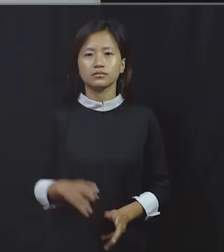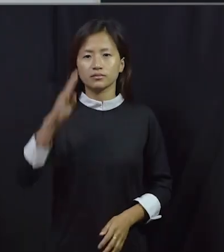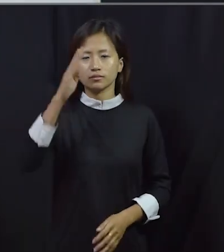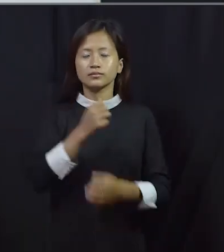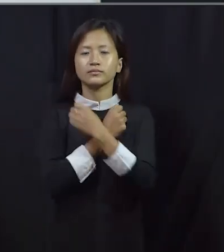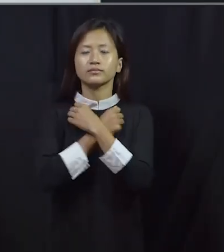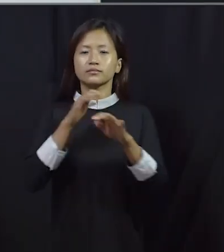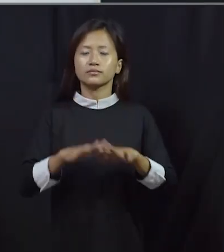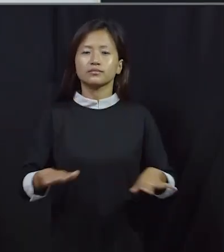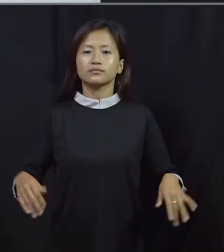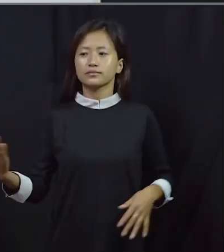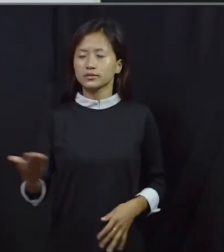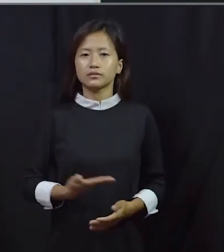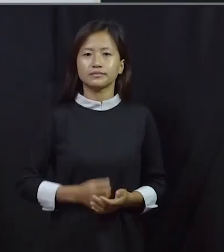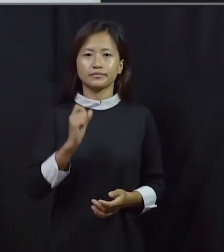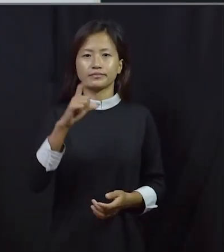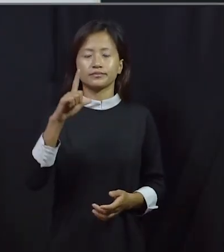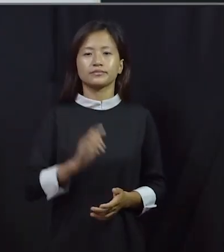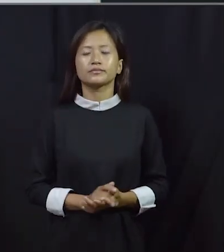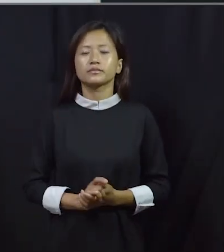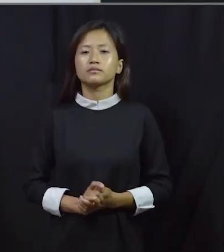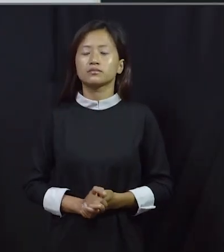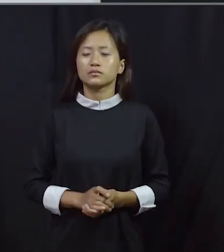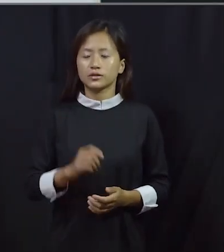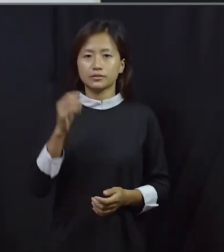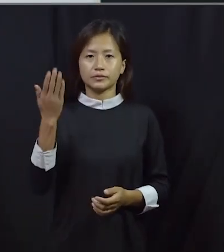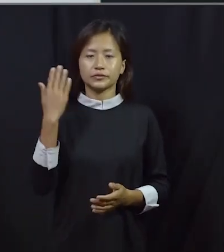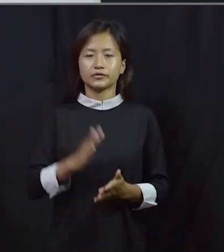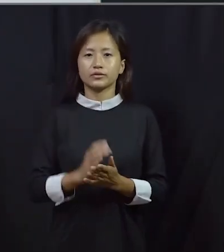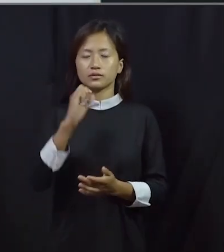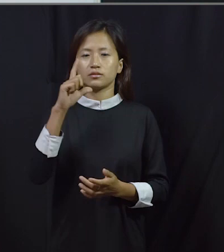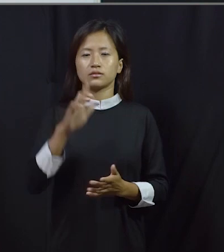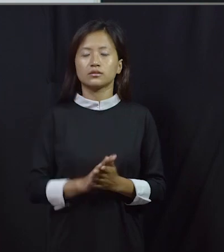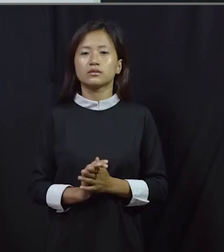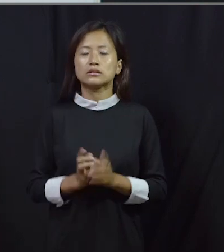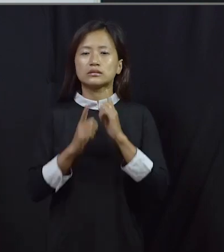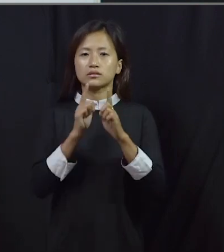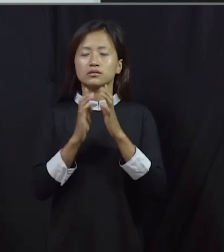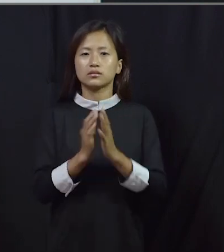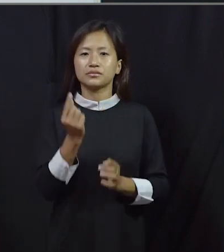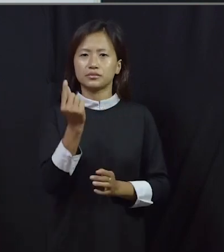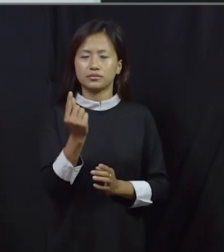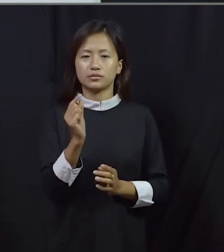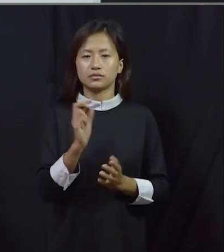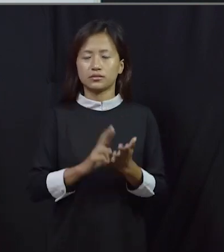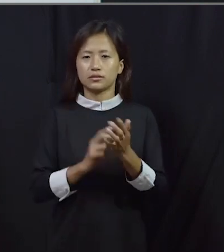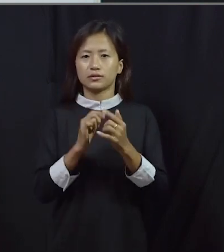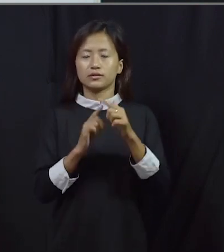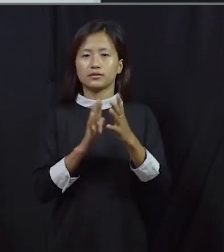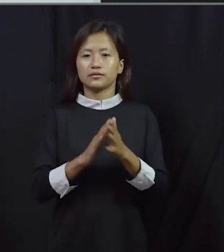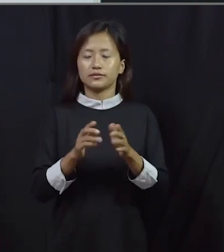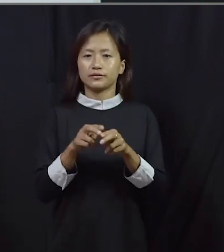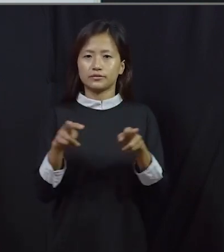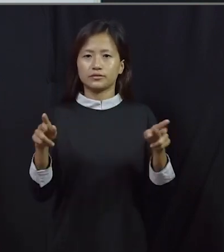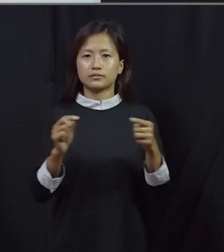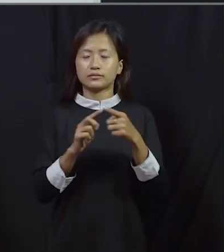Hello, my dear students, and welcome back to my class. So in previous class, we have been discussing about units, right? Units and different types